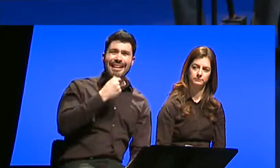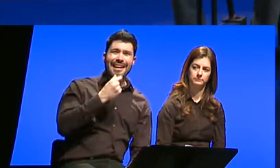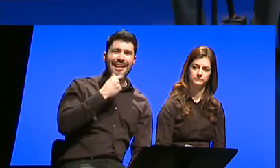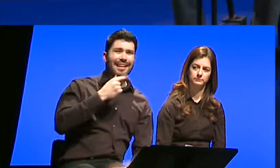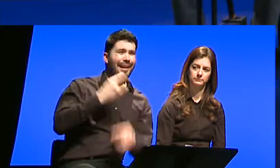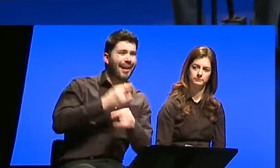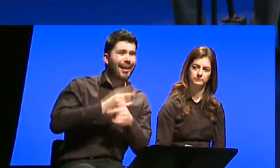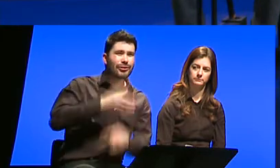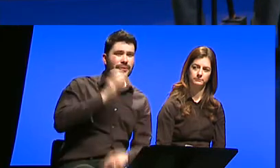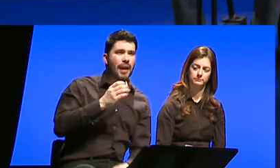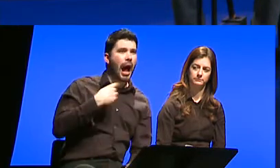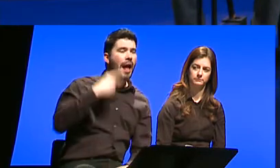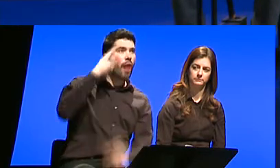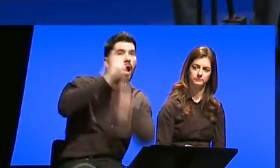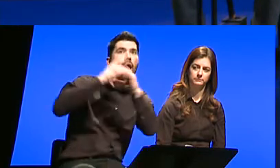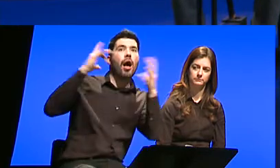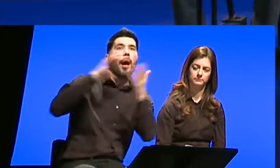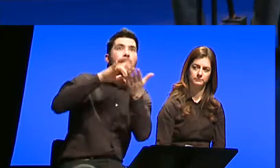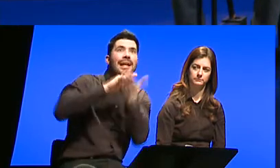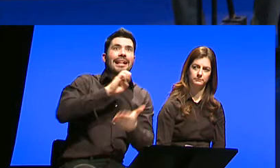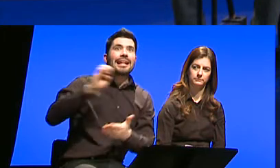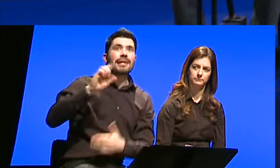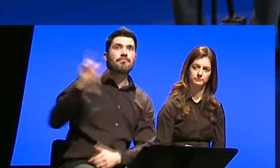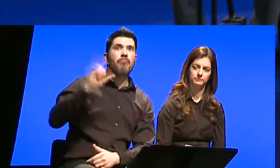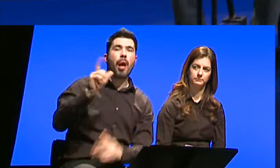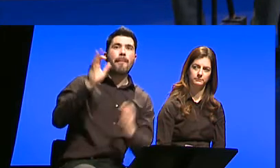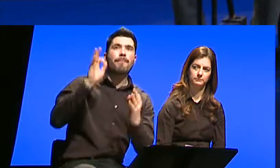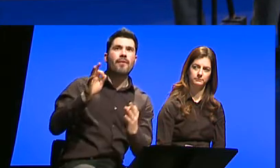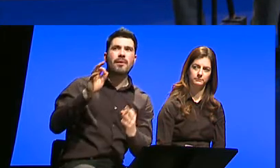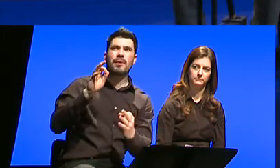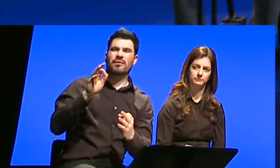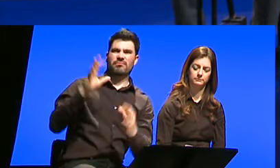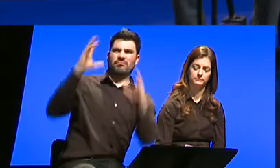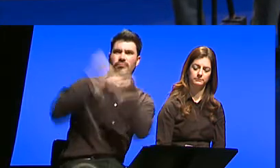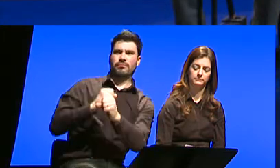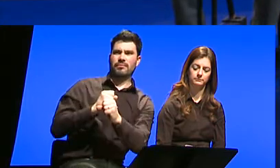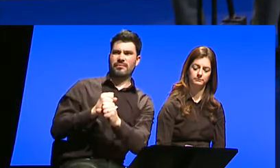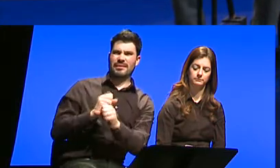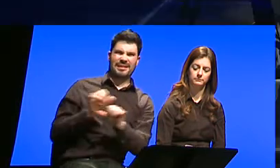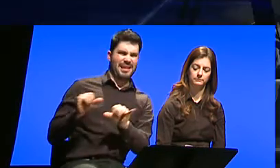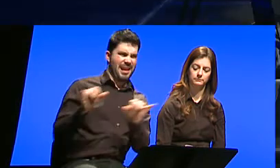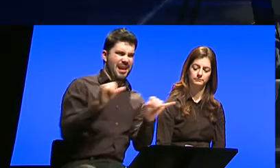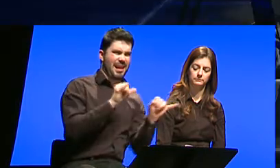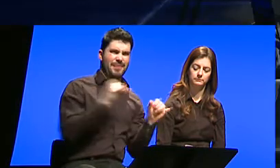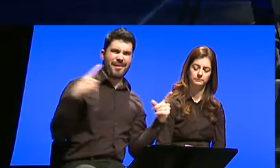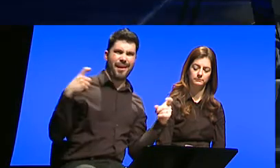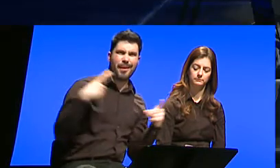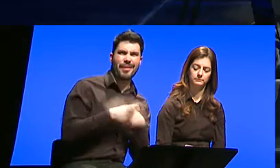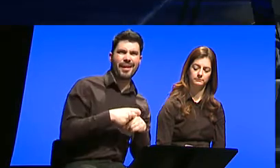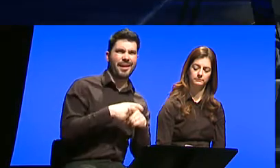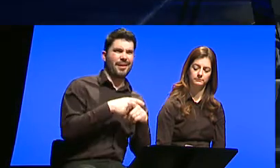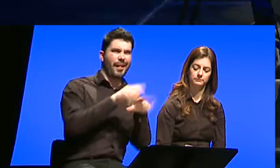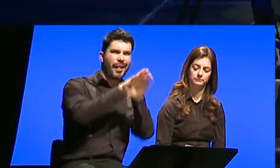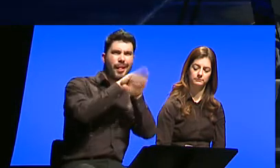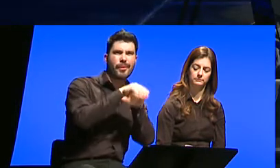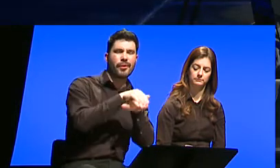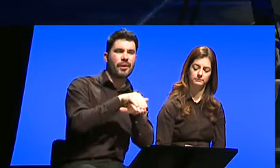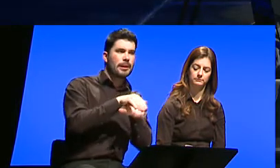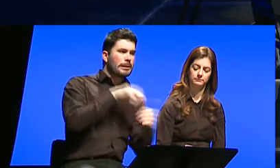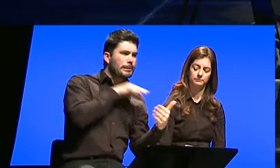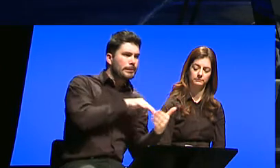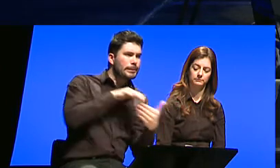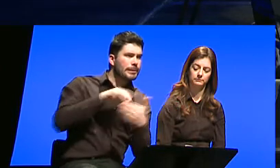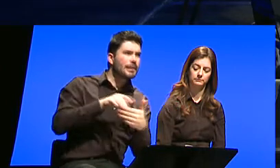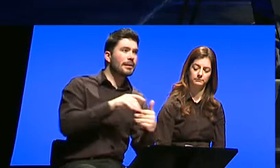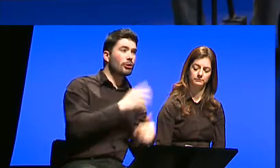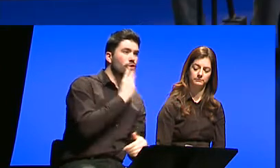I've always admired Muslims from the Middle East, but I learned they like people everywhere. Complicated. Contradictory. I've been studying the Quran, the Bible,